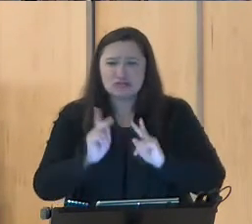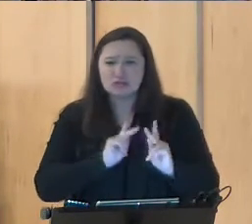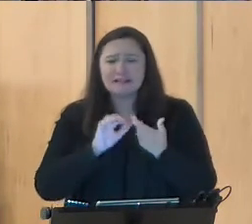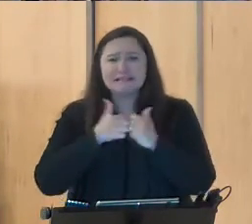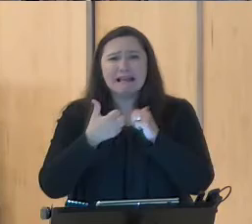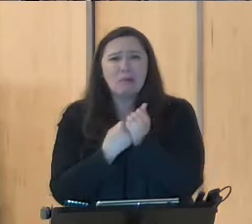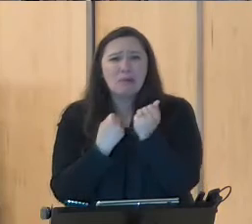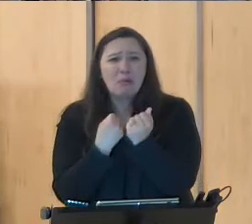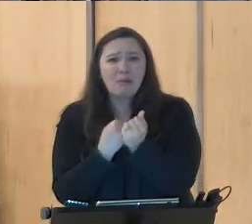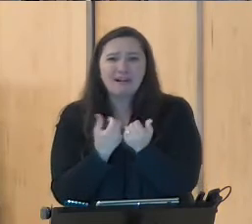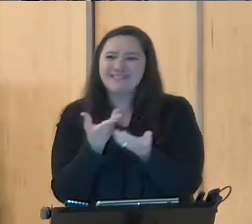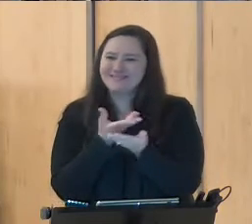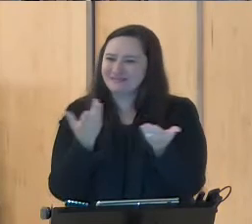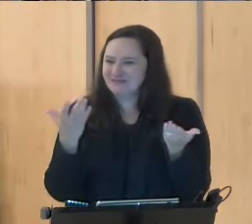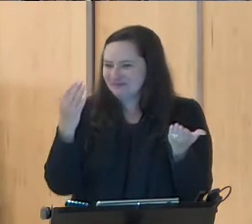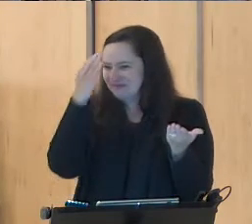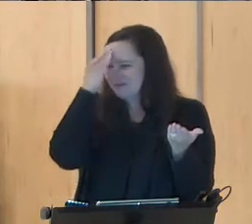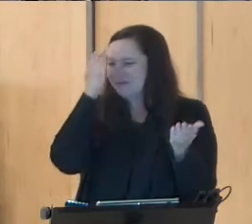Well, you know the answer.